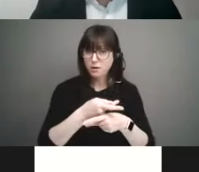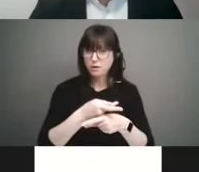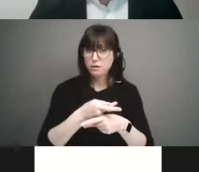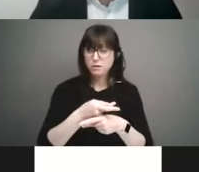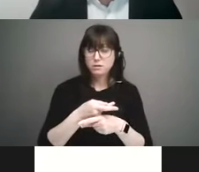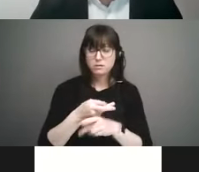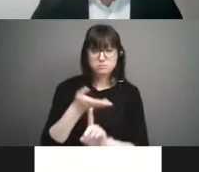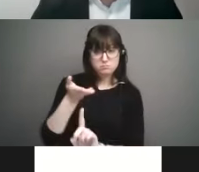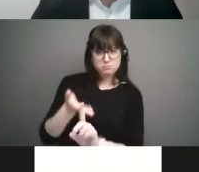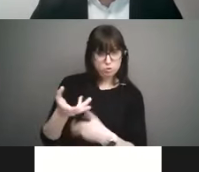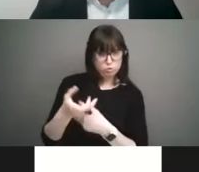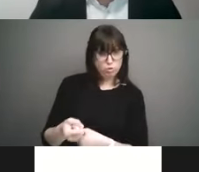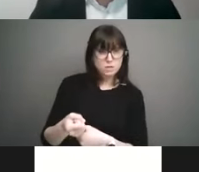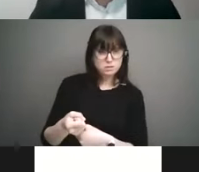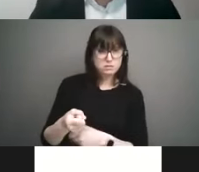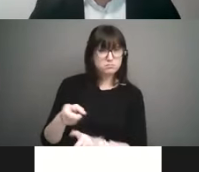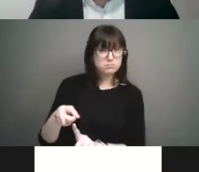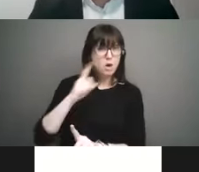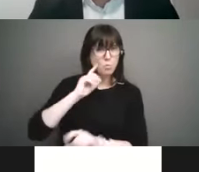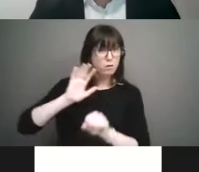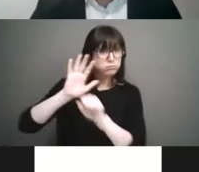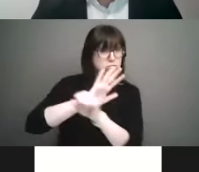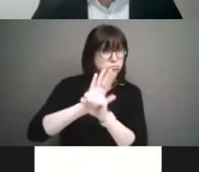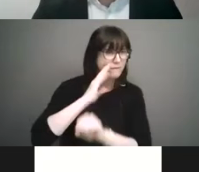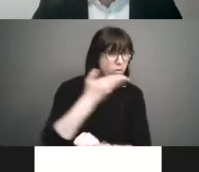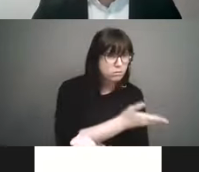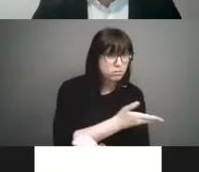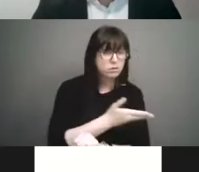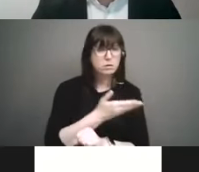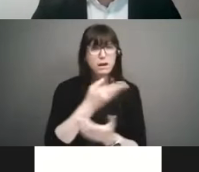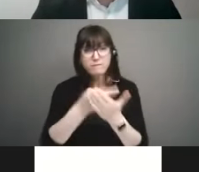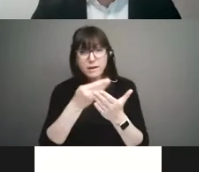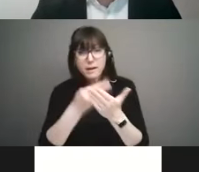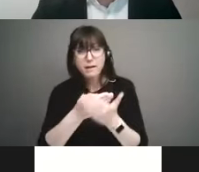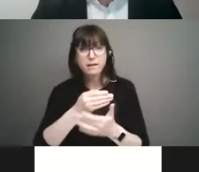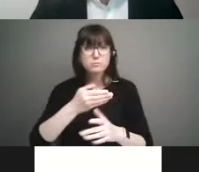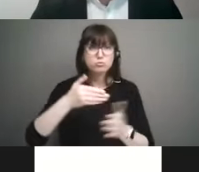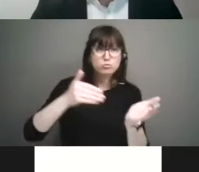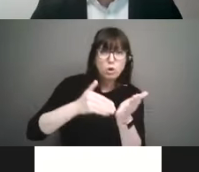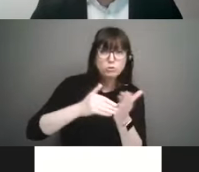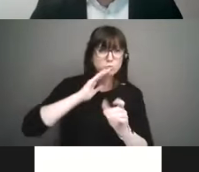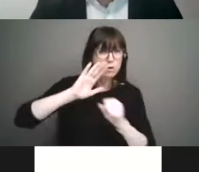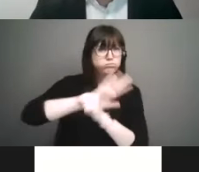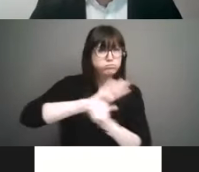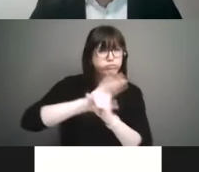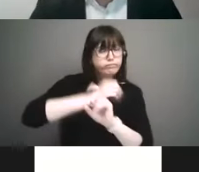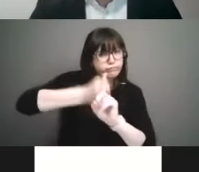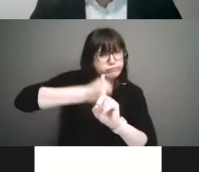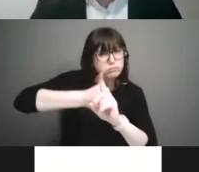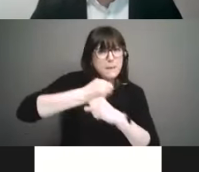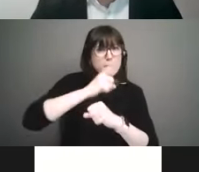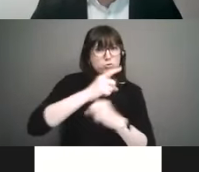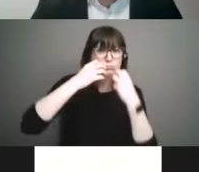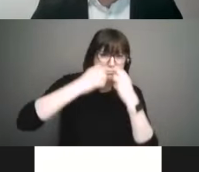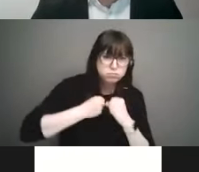to confront professionals, whether those be financial or medical professionals, to ensure that your assets are being protected